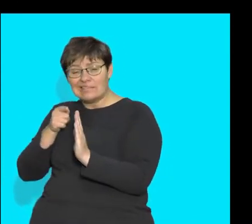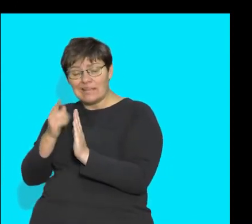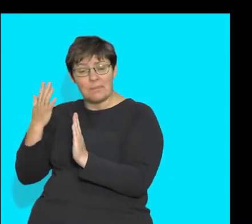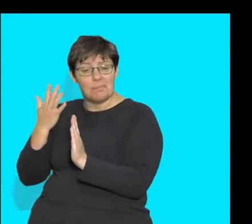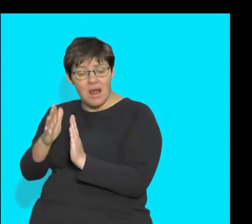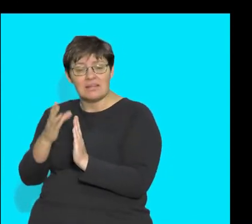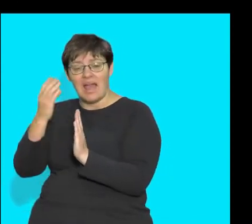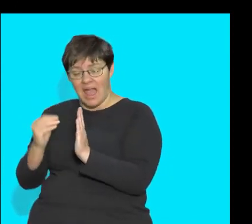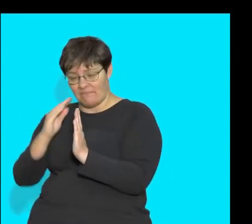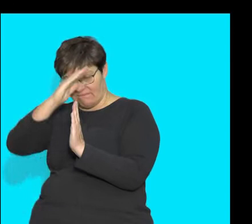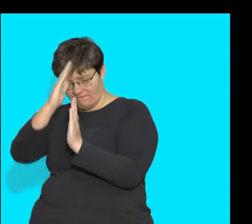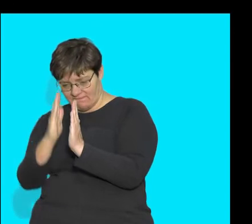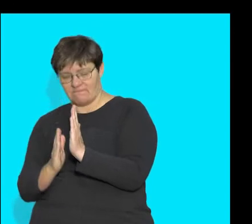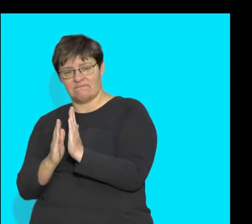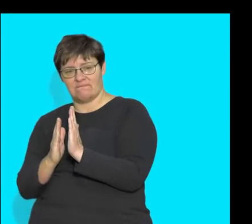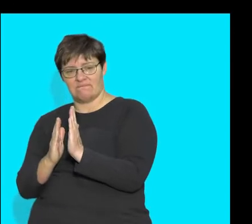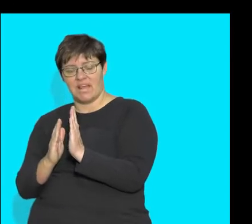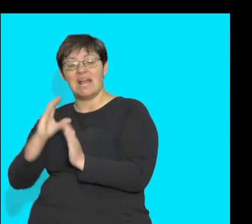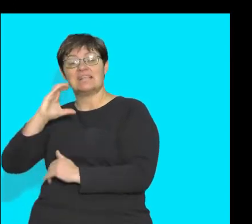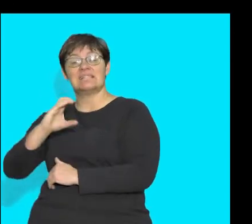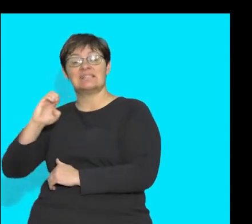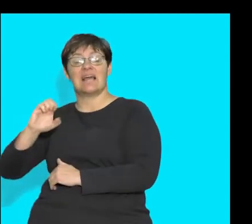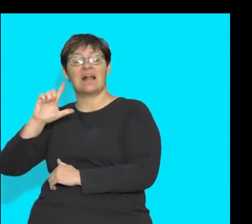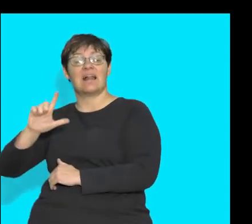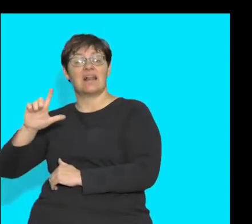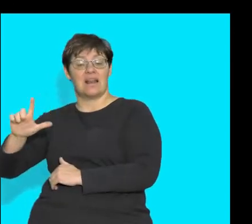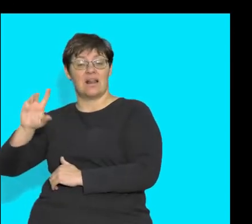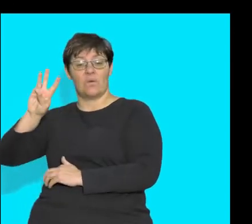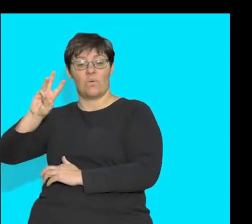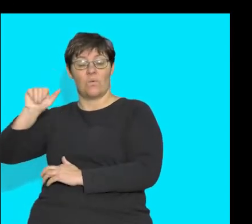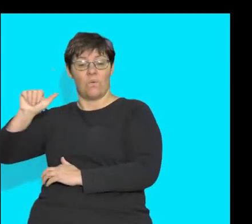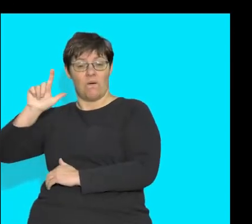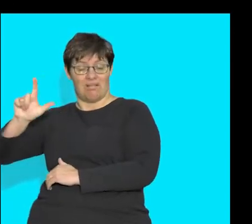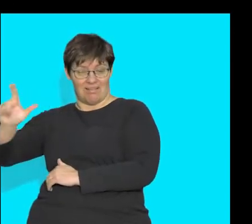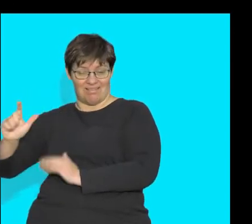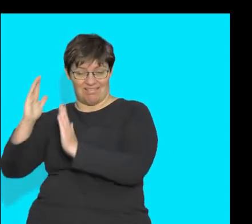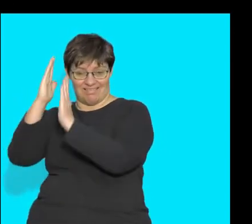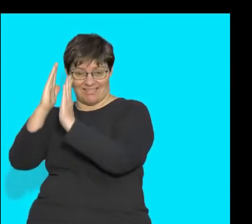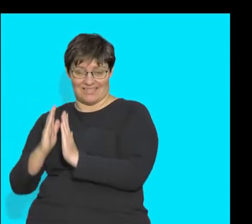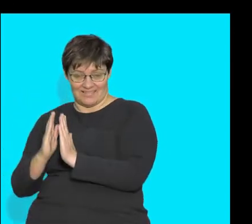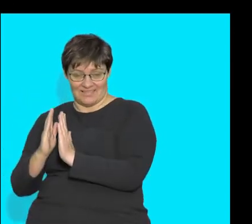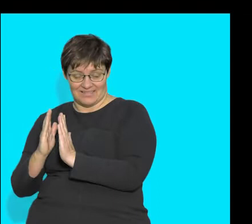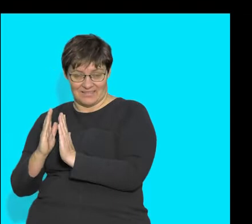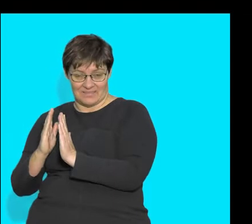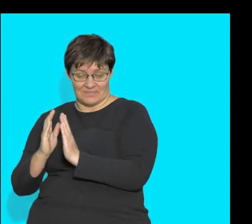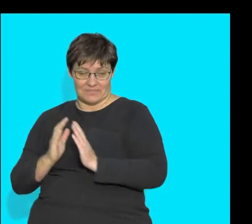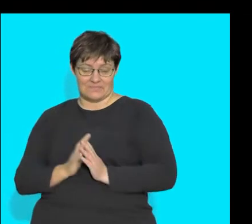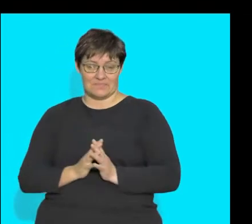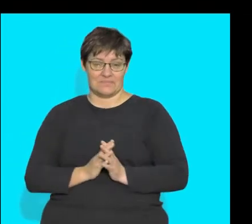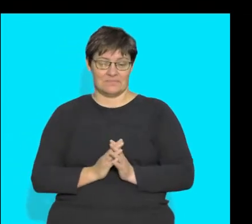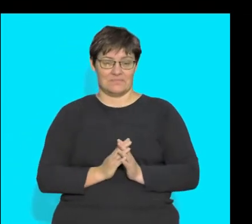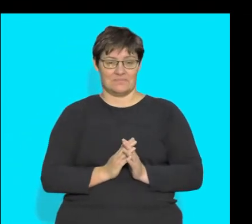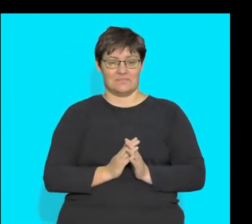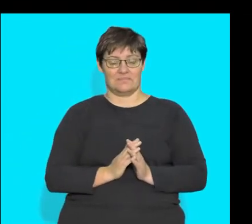But the plant cell has an extra boundary on the side, and that is going to